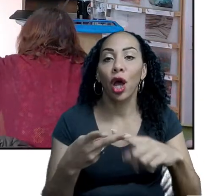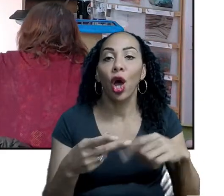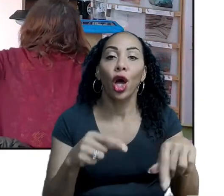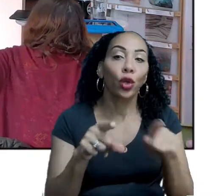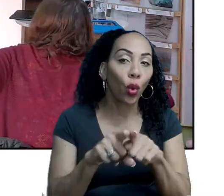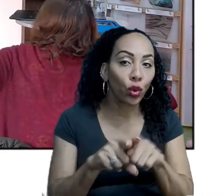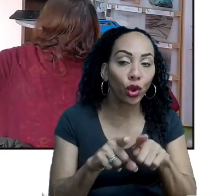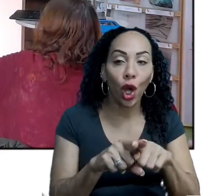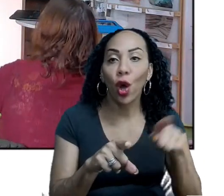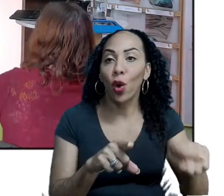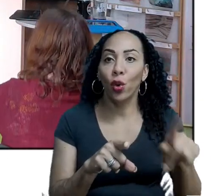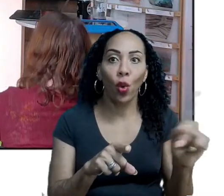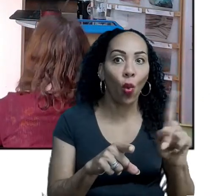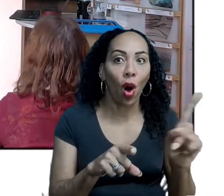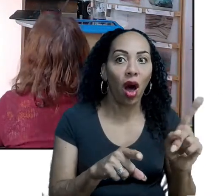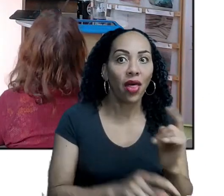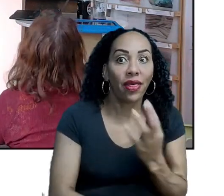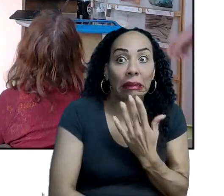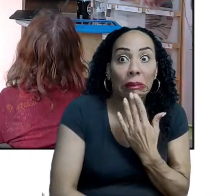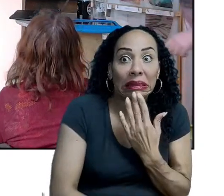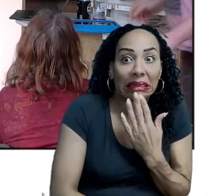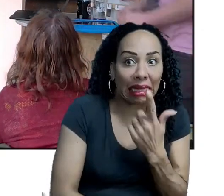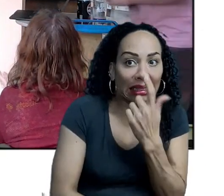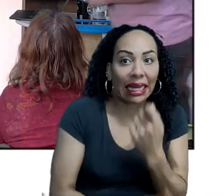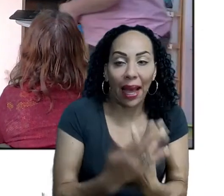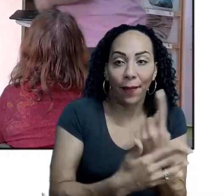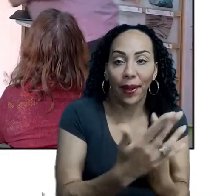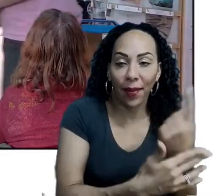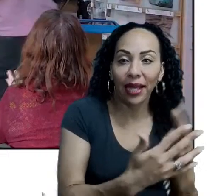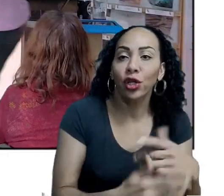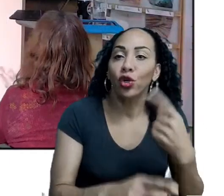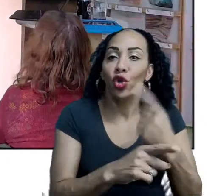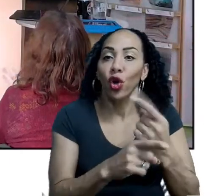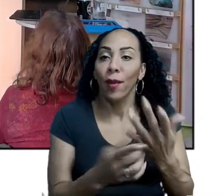projects. So please join me in giving a very warm welcome to Greg.